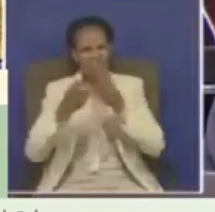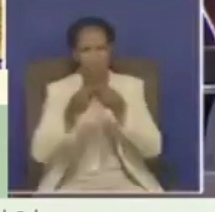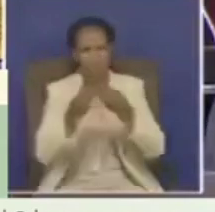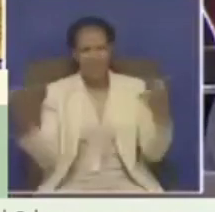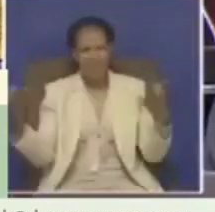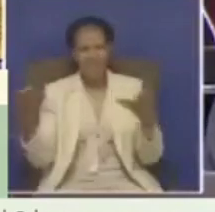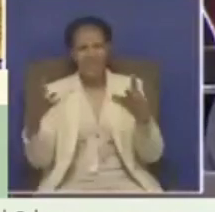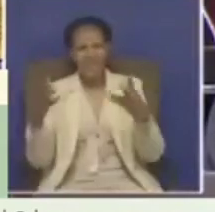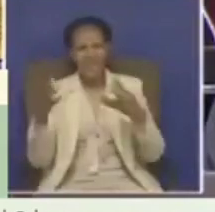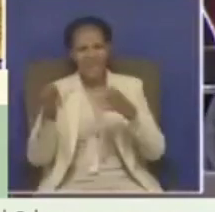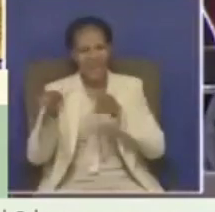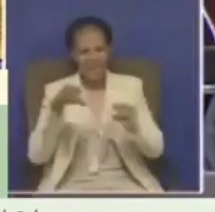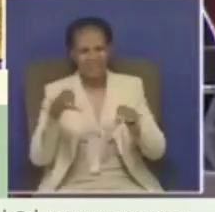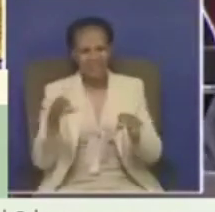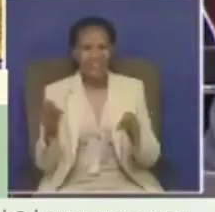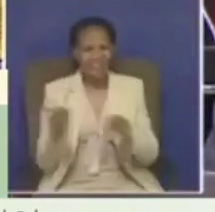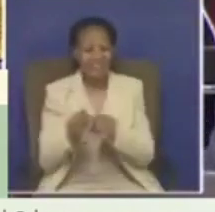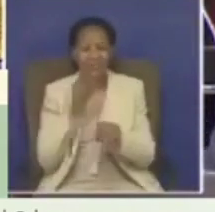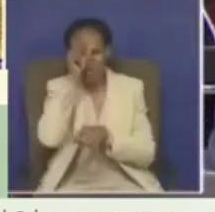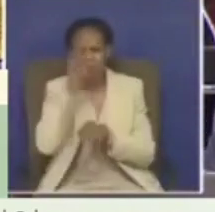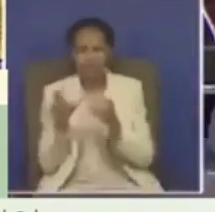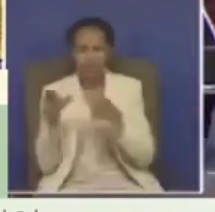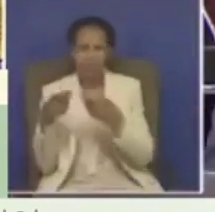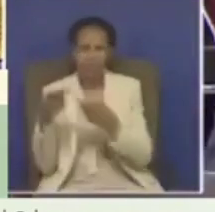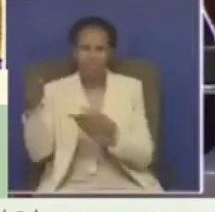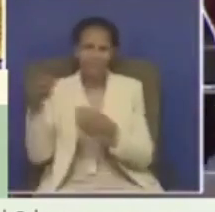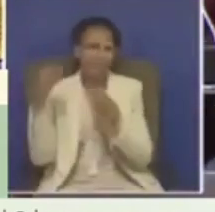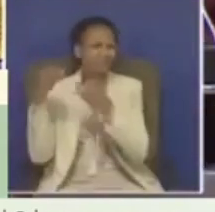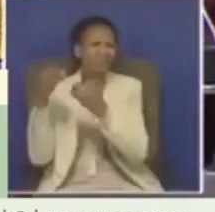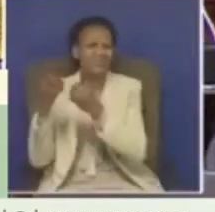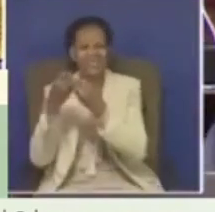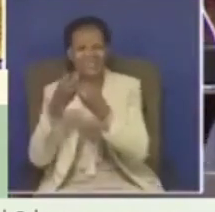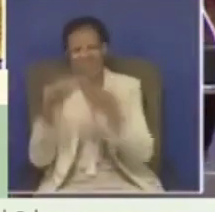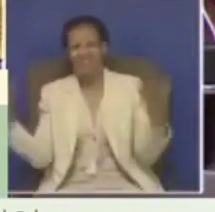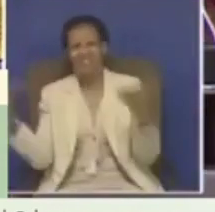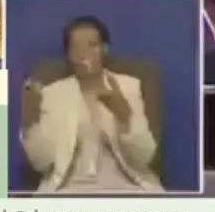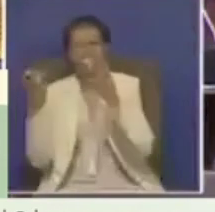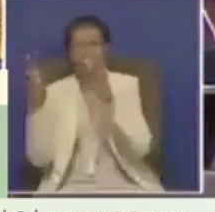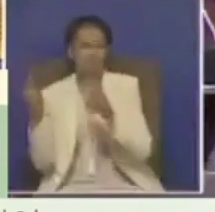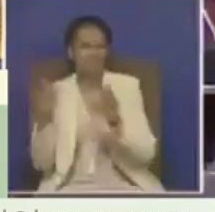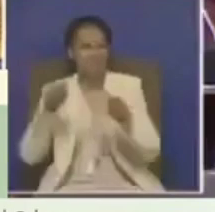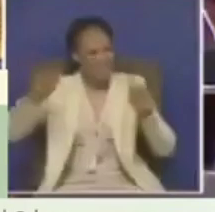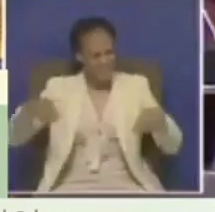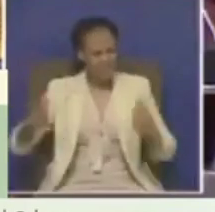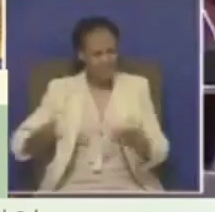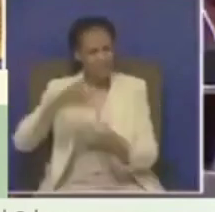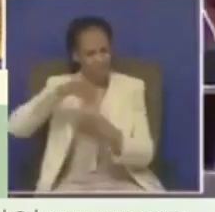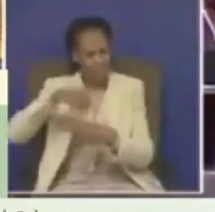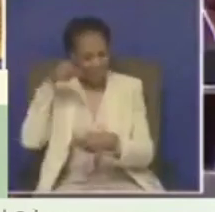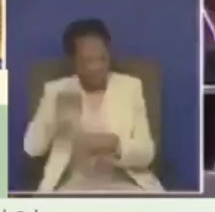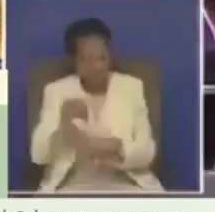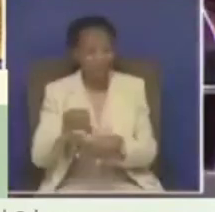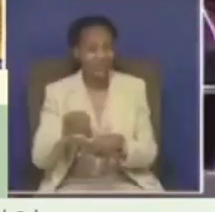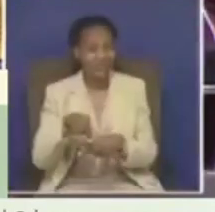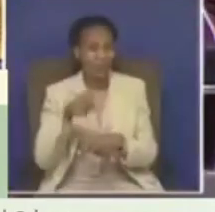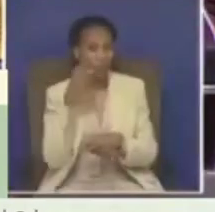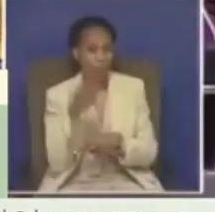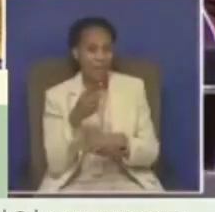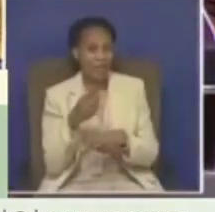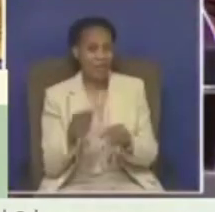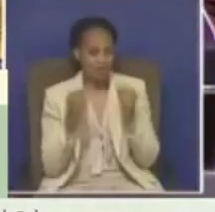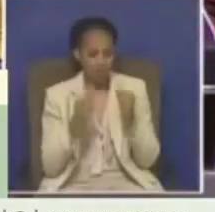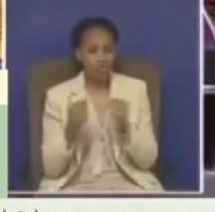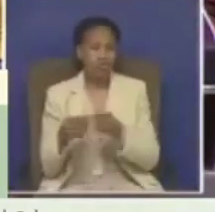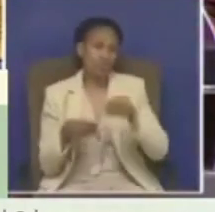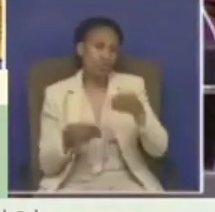in these other portfolio committees is really quite absurd, Chairperson. And therefore, as the MK Party, we are standing